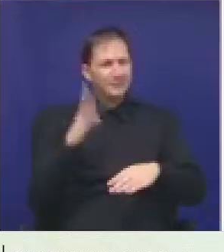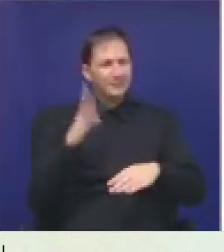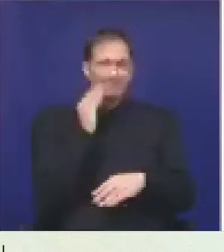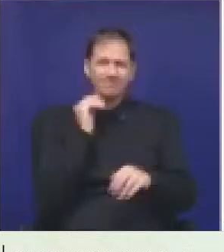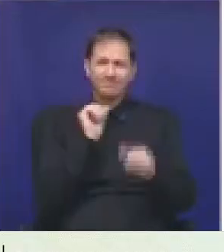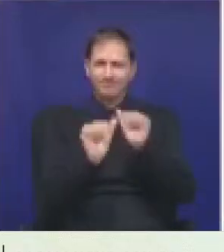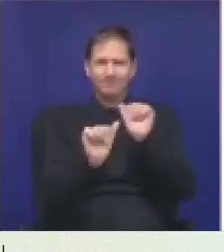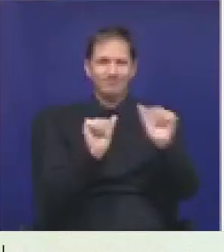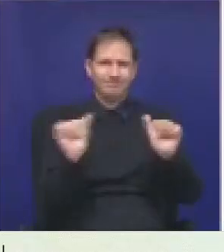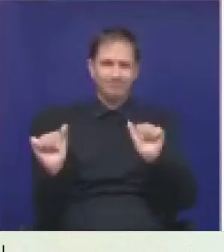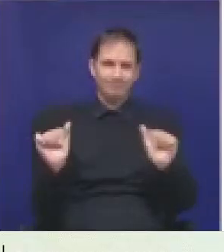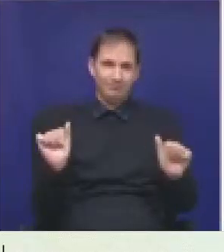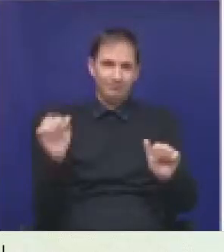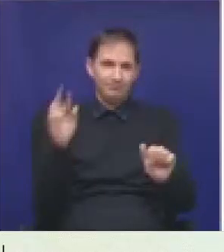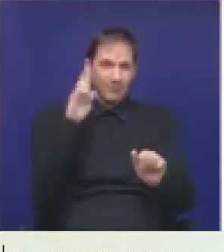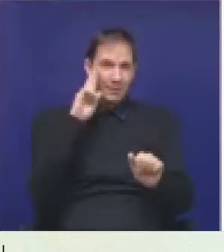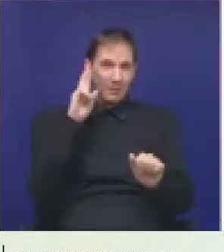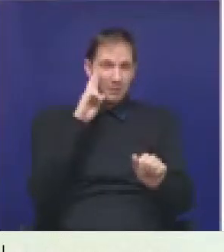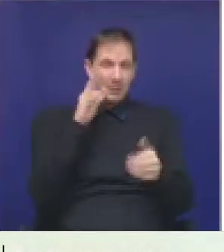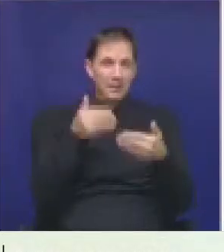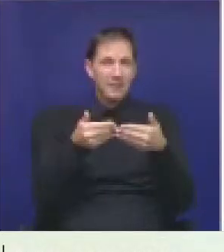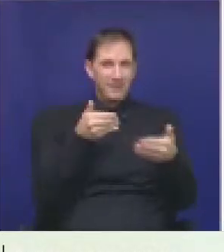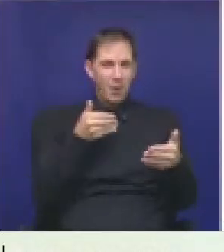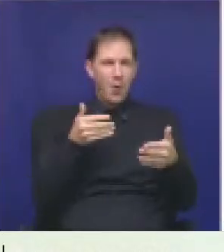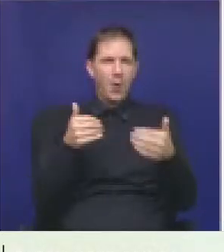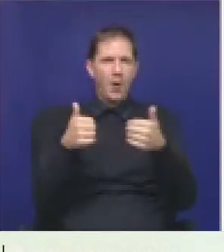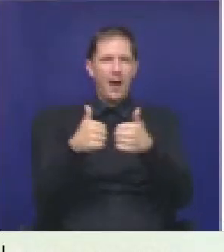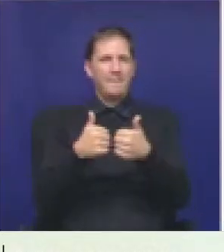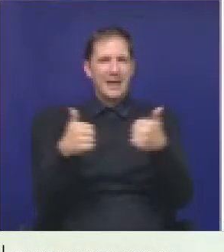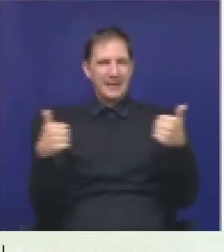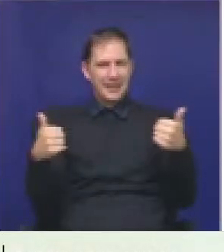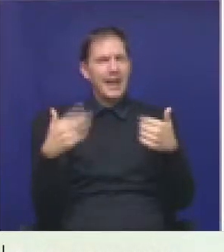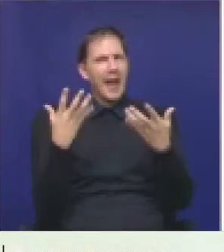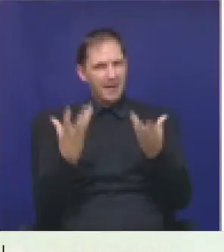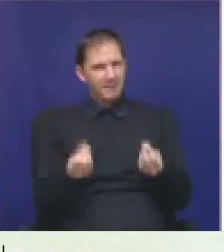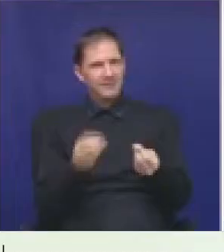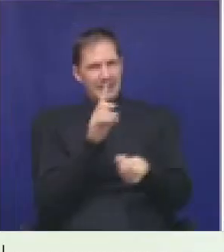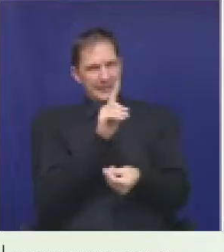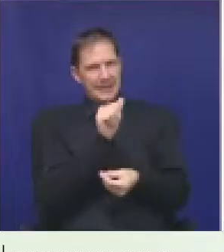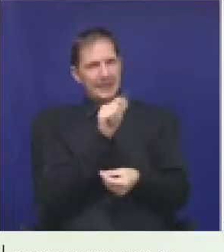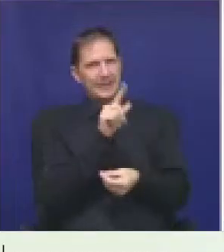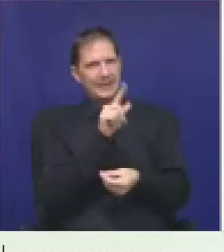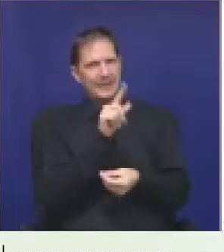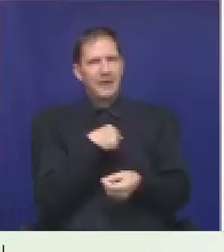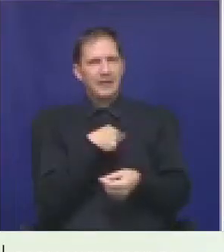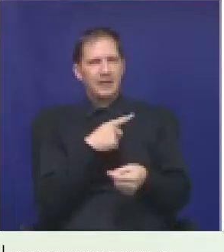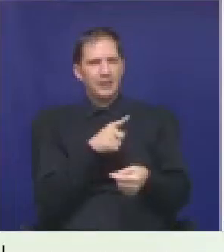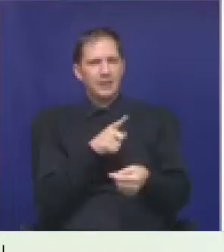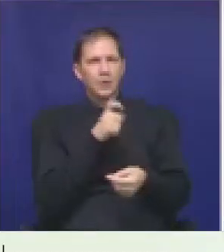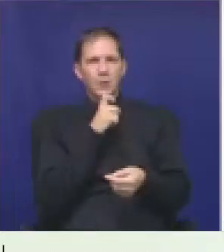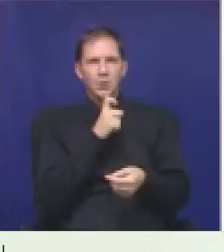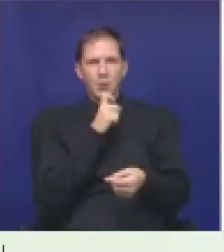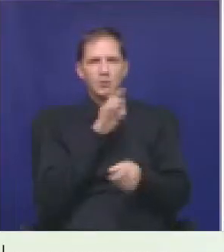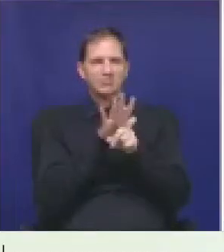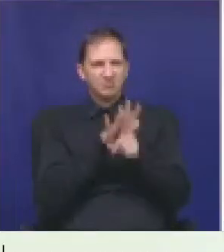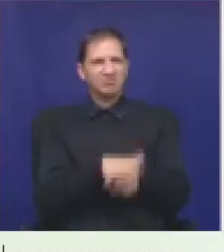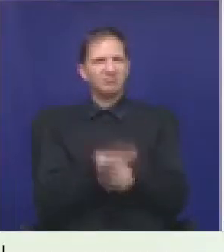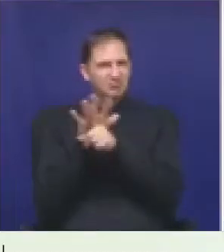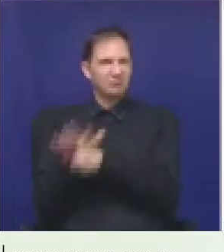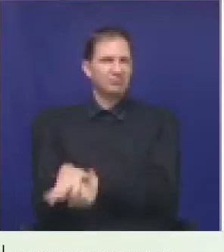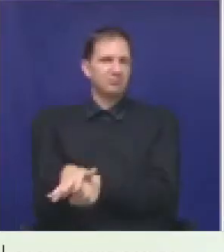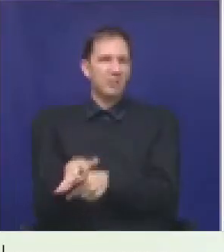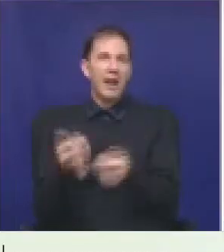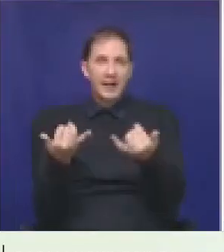apartheid had data too, but it was used to entrench oppression. Our task is to use this data from Stats SA to liberate,